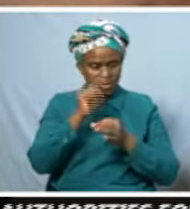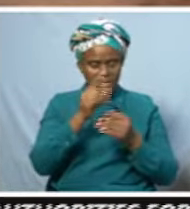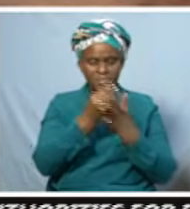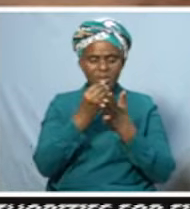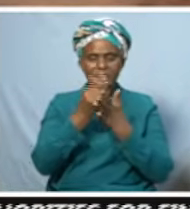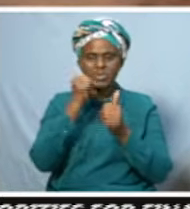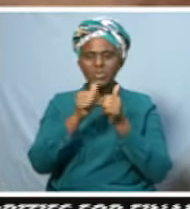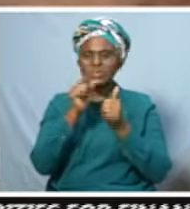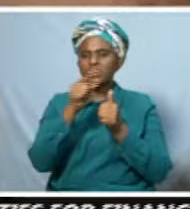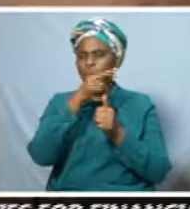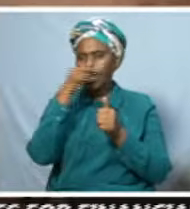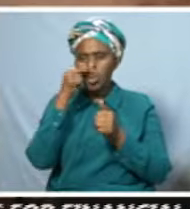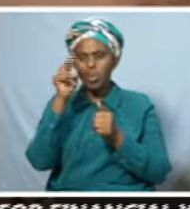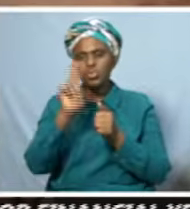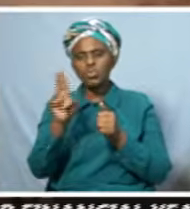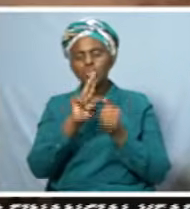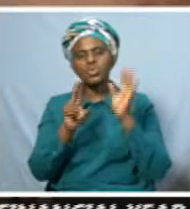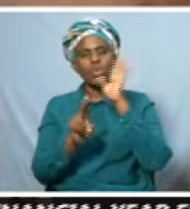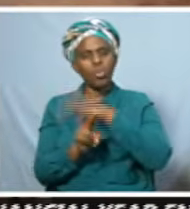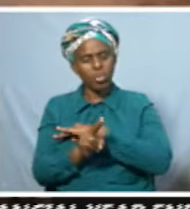it was used.